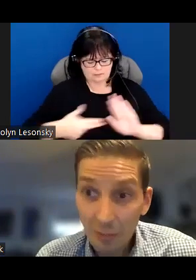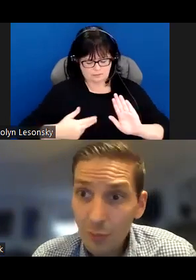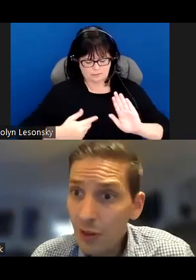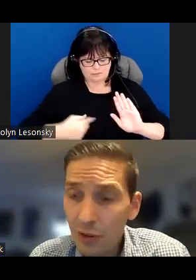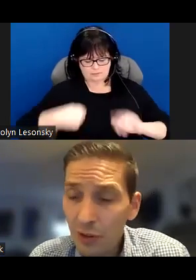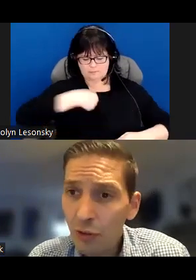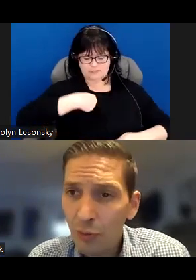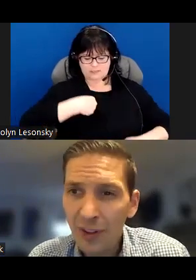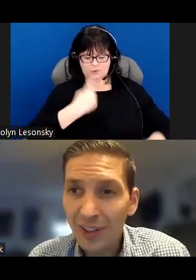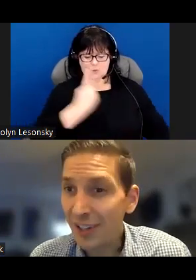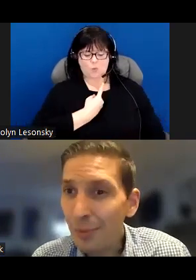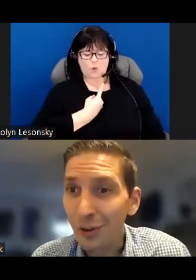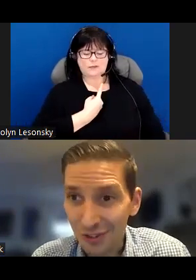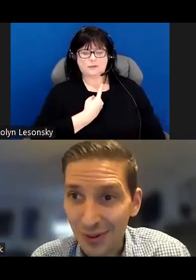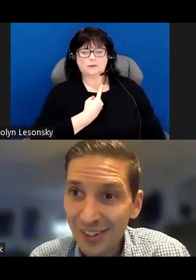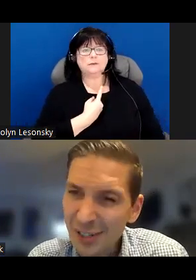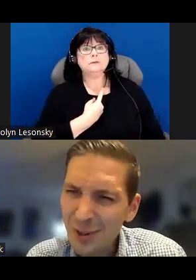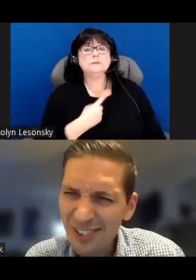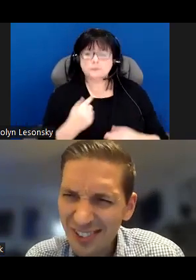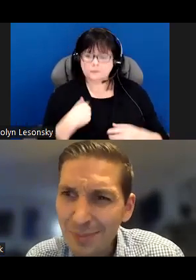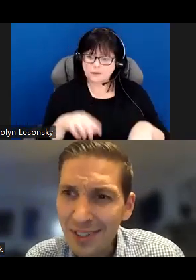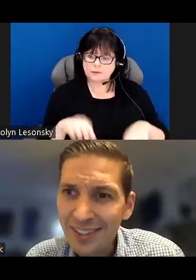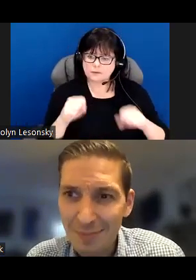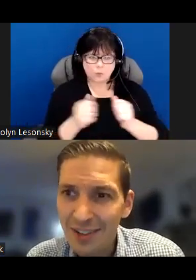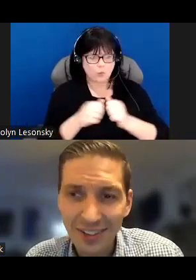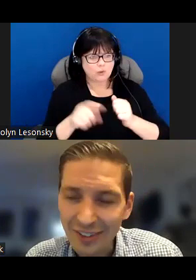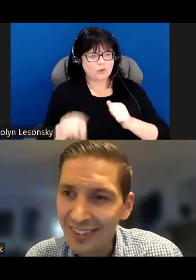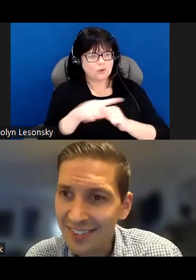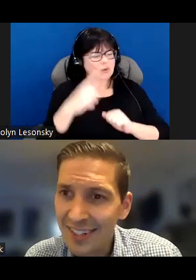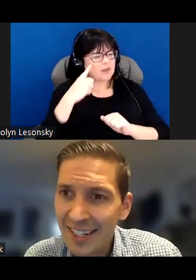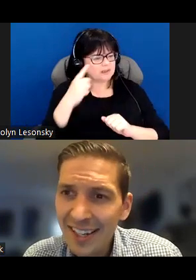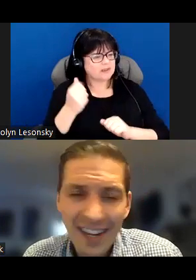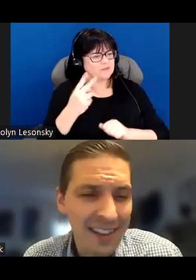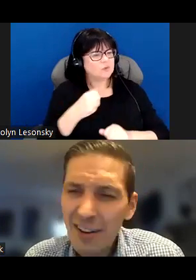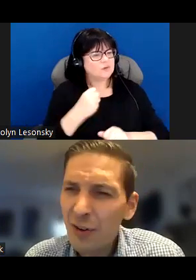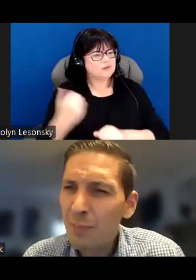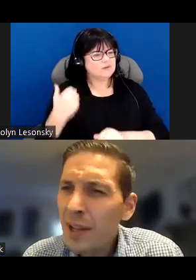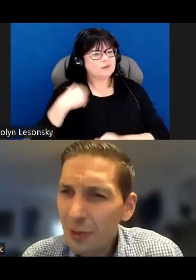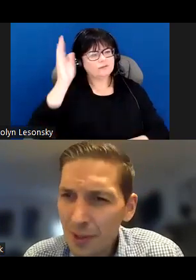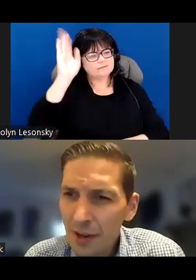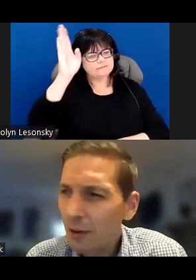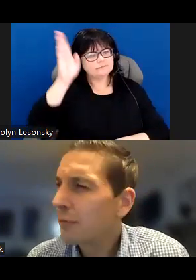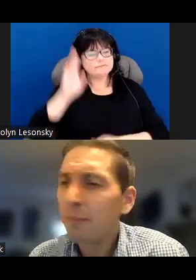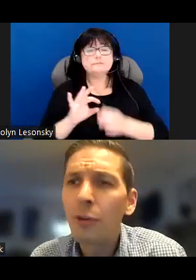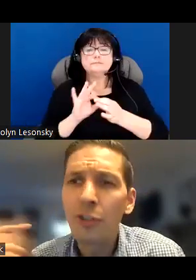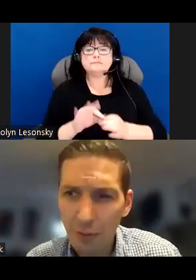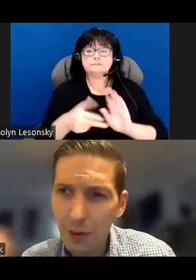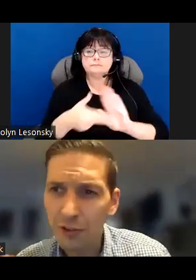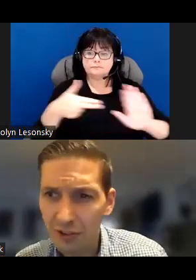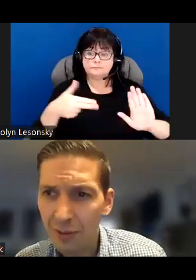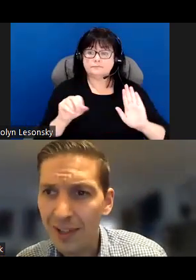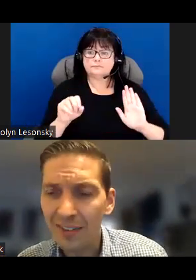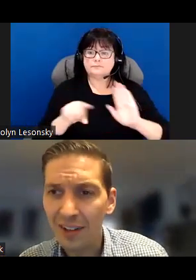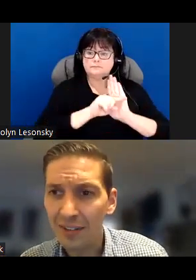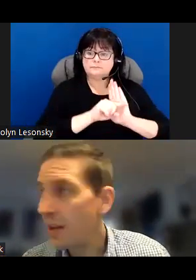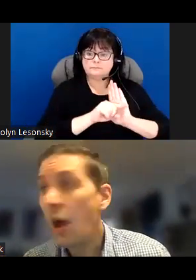sessions, I'm sure I've done them with this group before. I think a couple of years ago, I talked about stigma and mental illness and that sort of peer-to-peer,